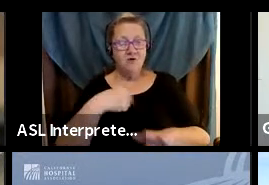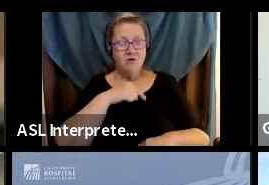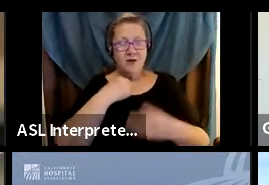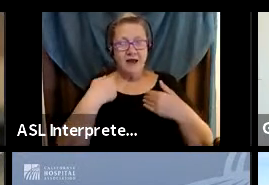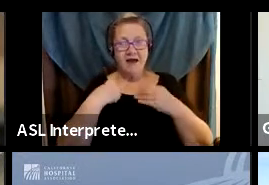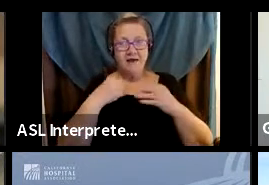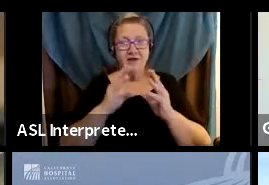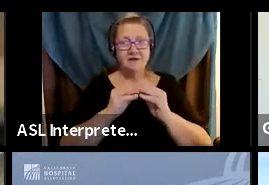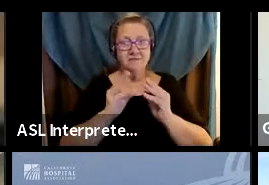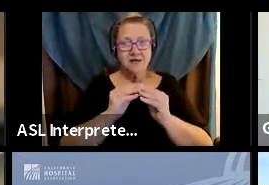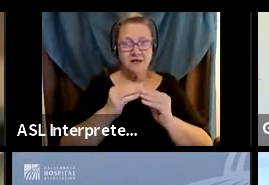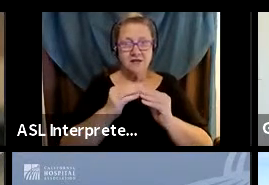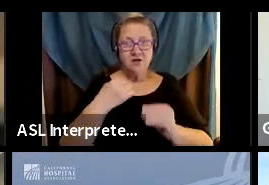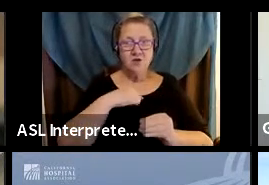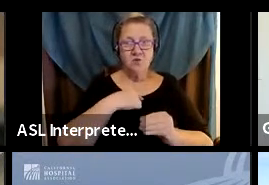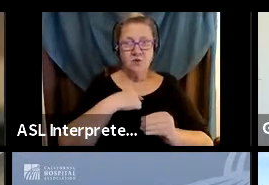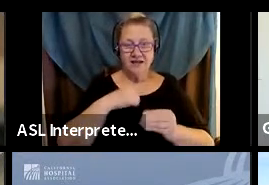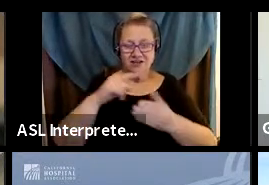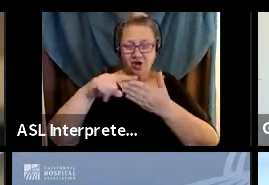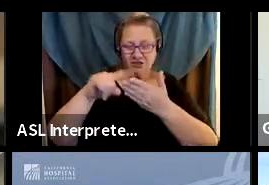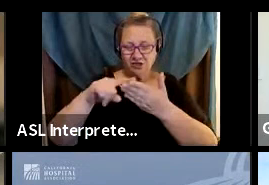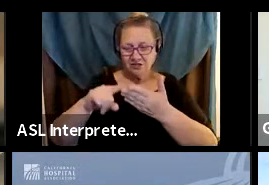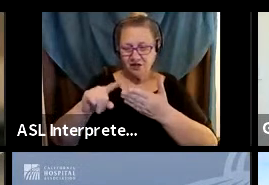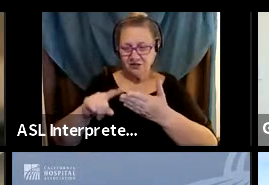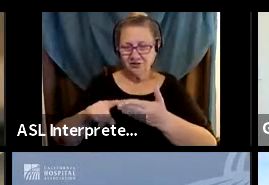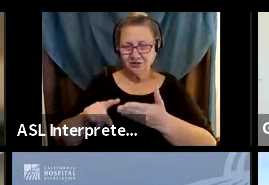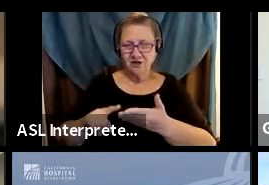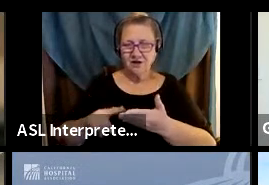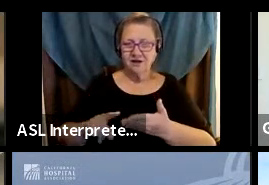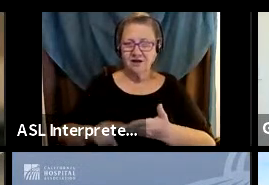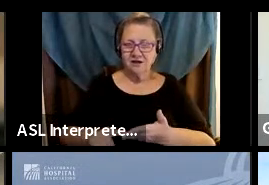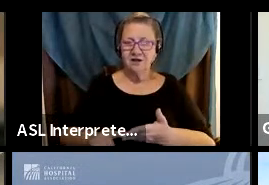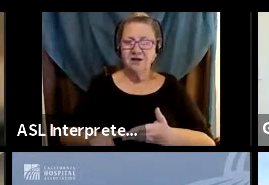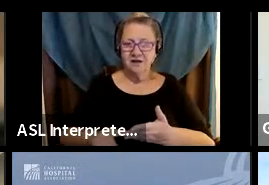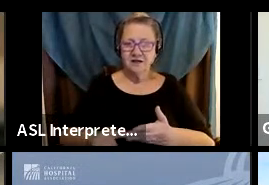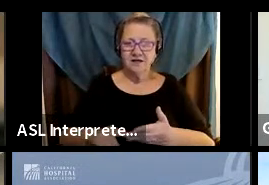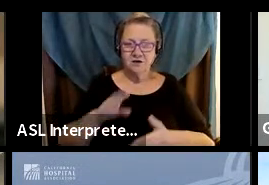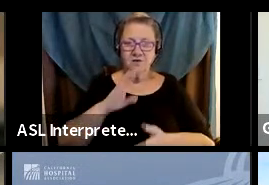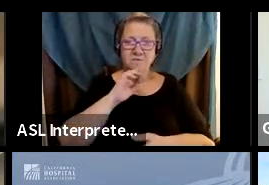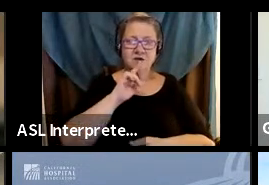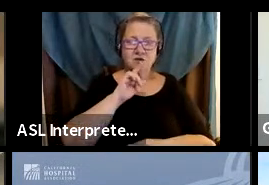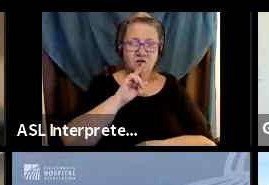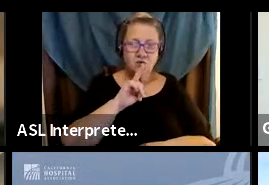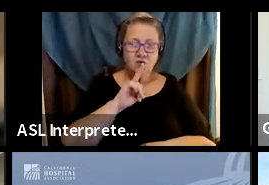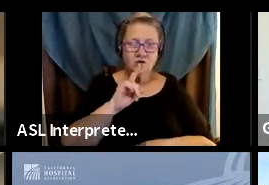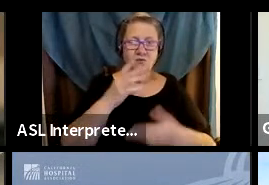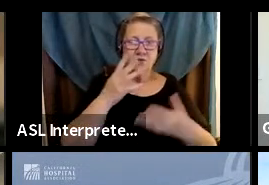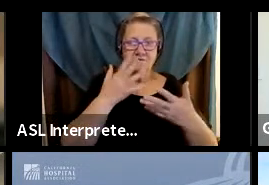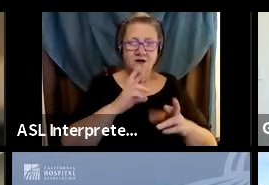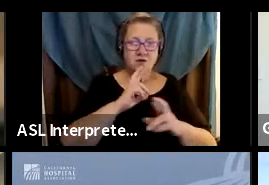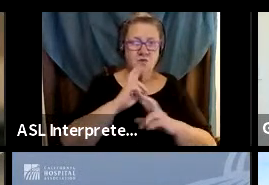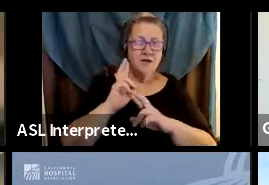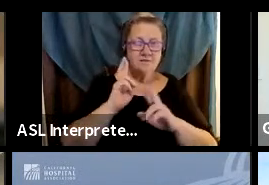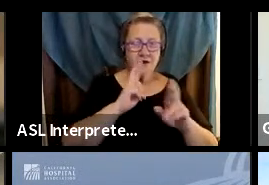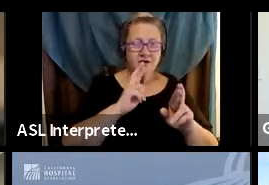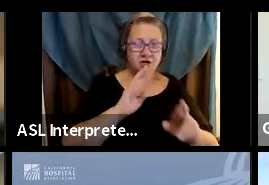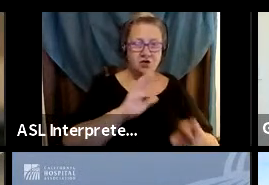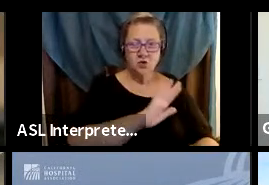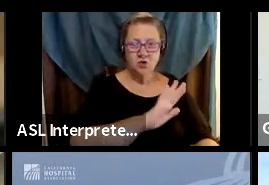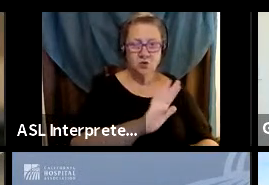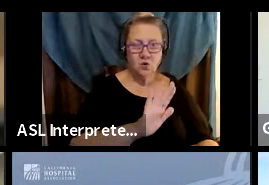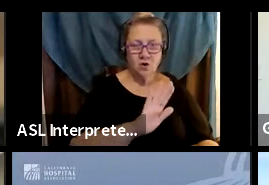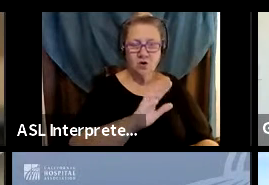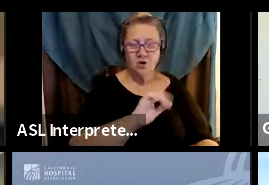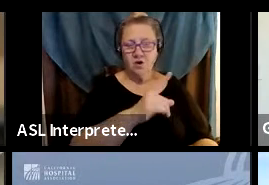we've implemented a system where we run a check to make sure that we have responded to your questions, and try to make sure that we,